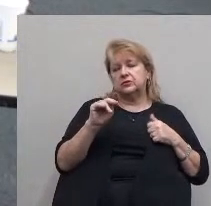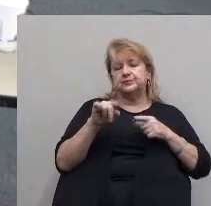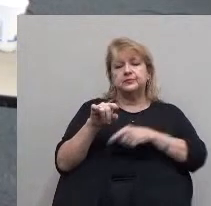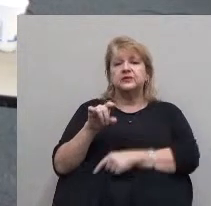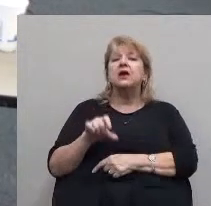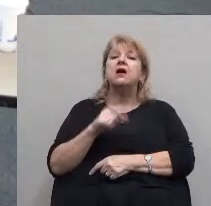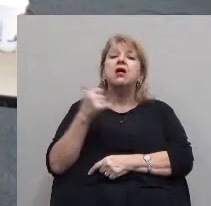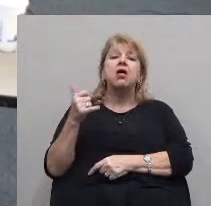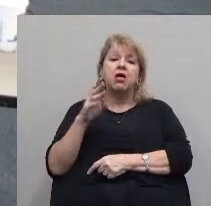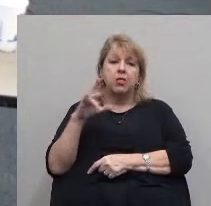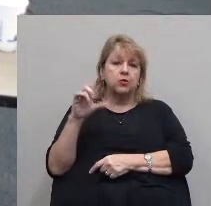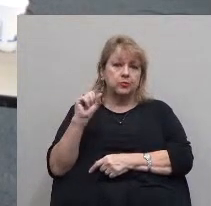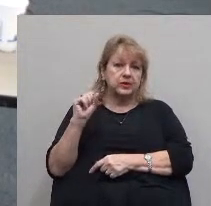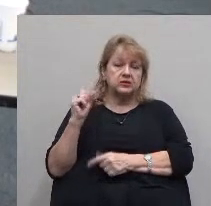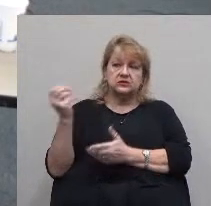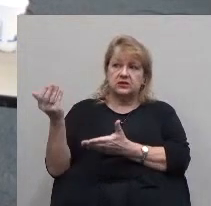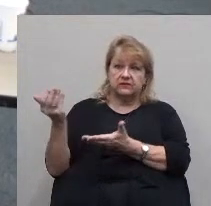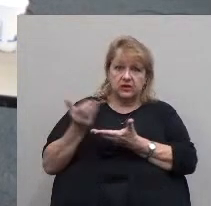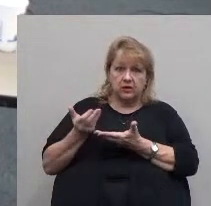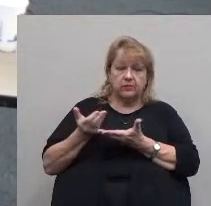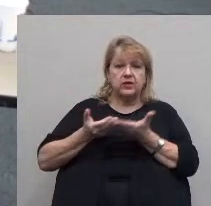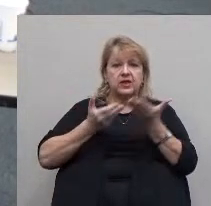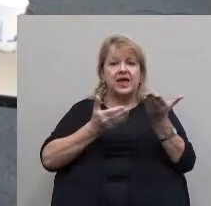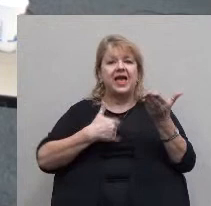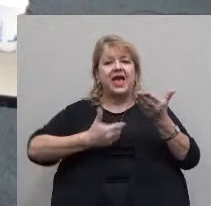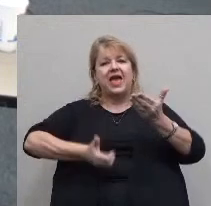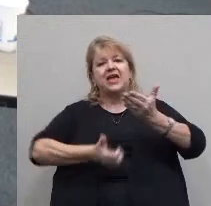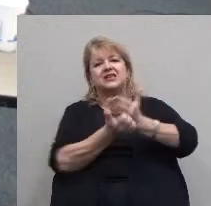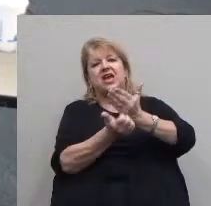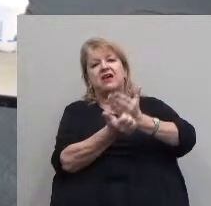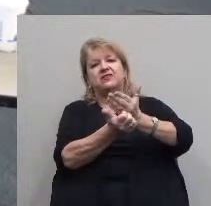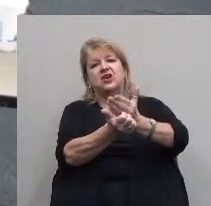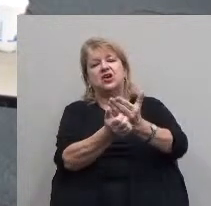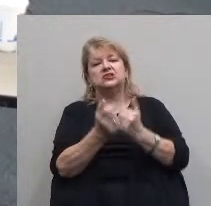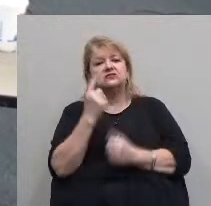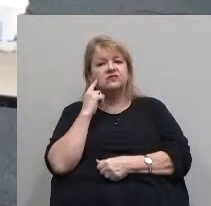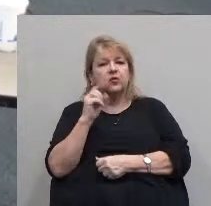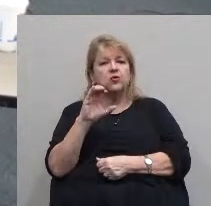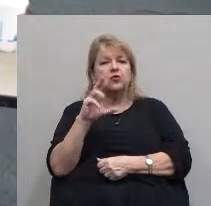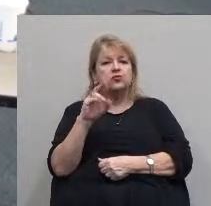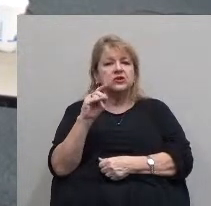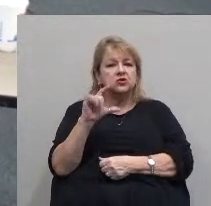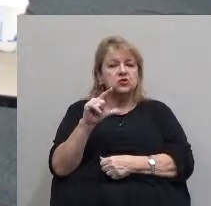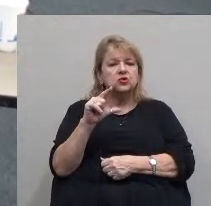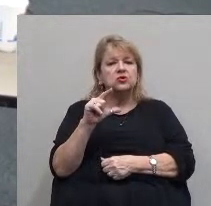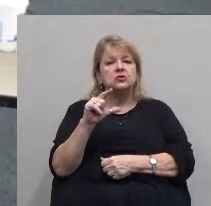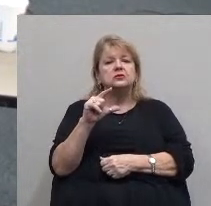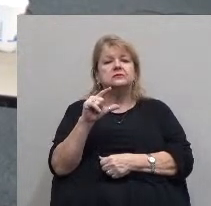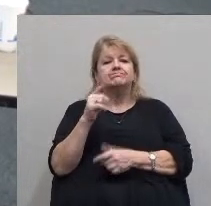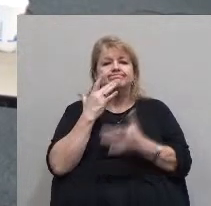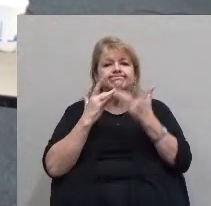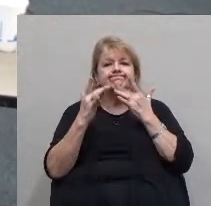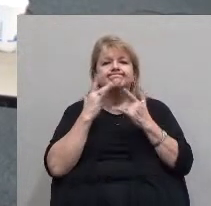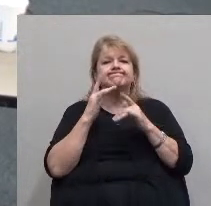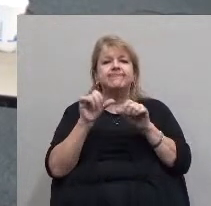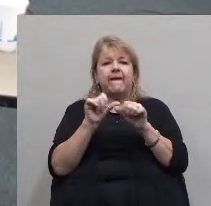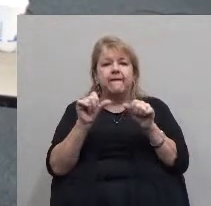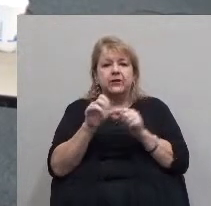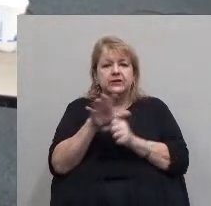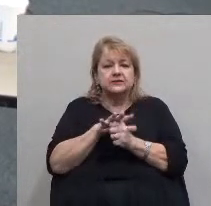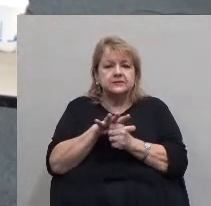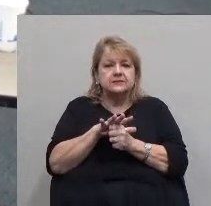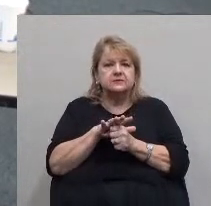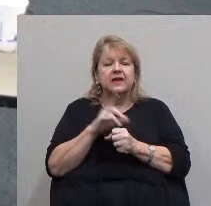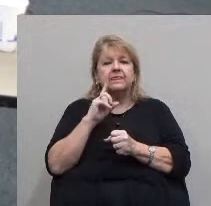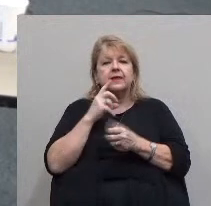when it came to addressing the teacher shortage have actually had a caveat that were for critical shortage areas only. So that is, and so I think